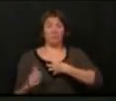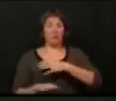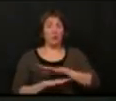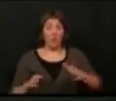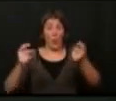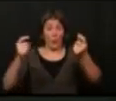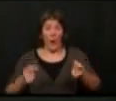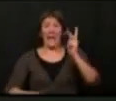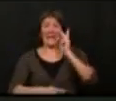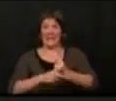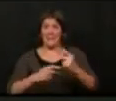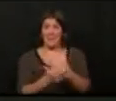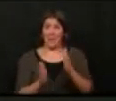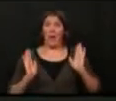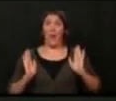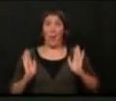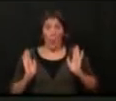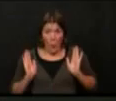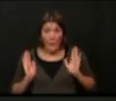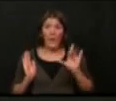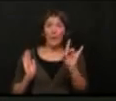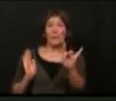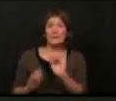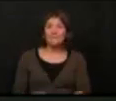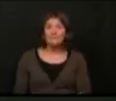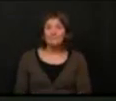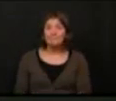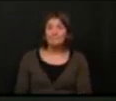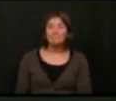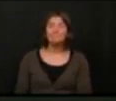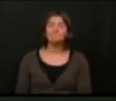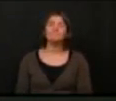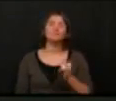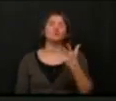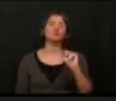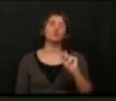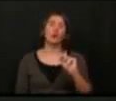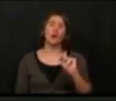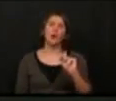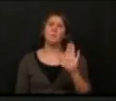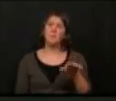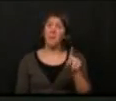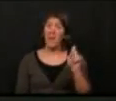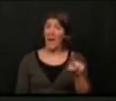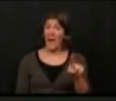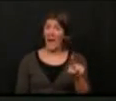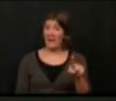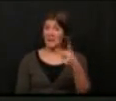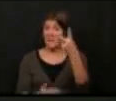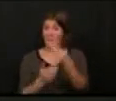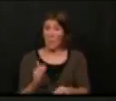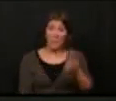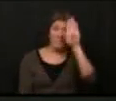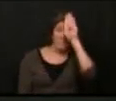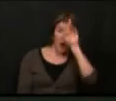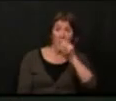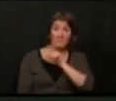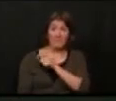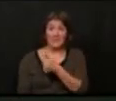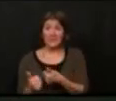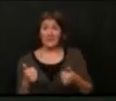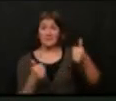David, would it be, and I don't know if this is, you know, to ask the chiefs that while they're here right now, to, if they have any